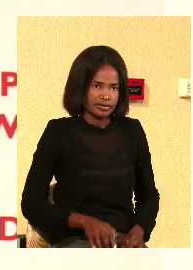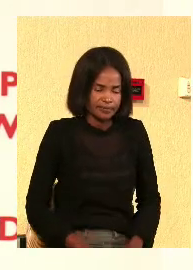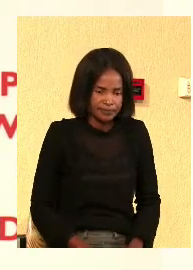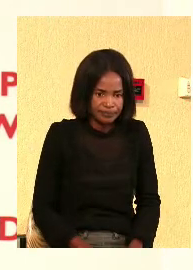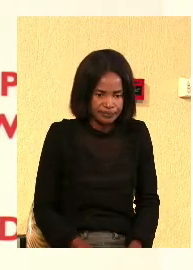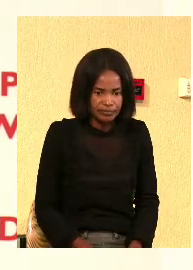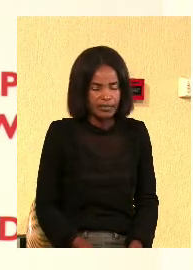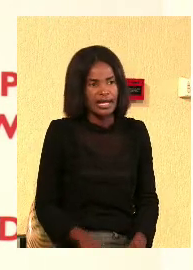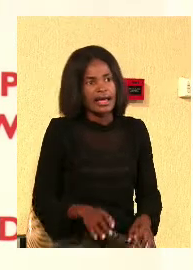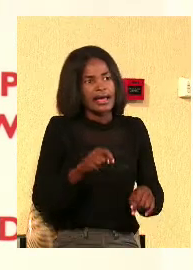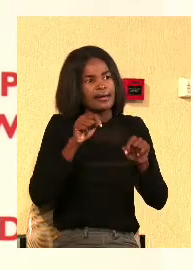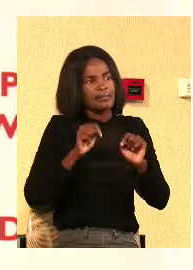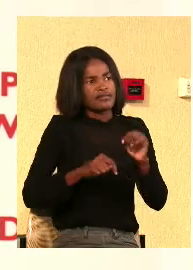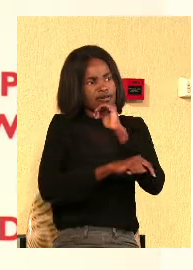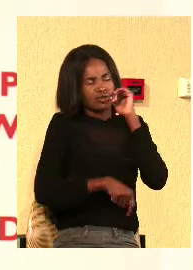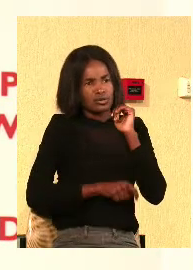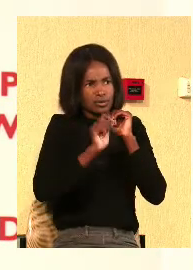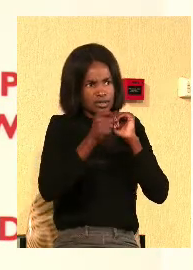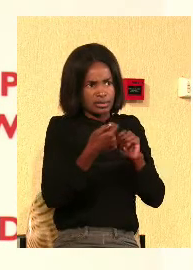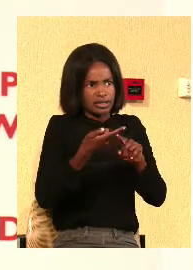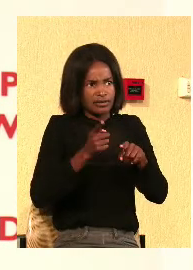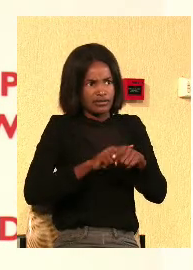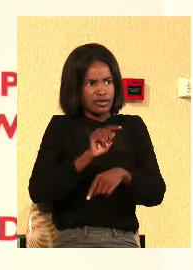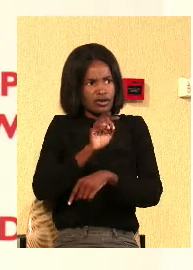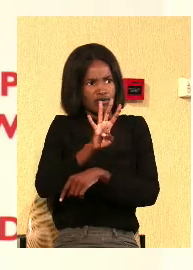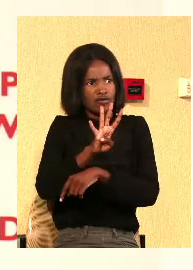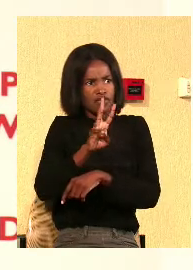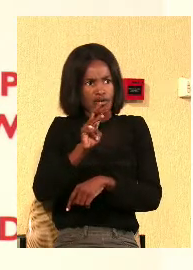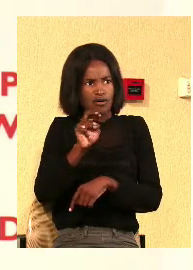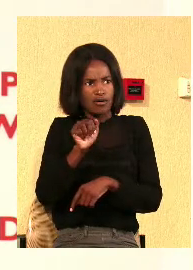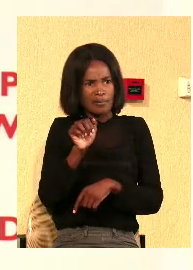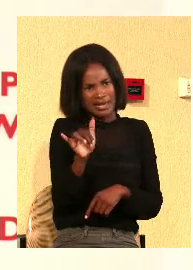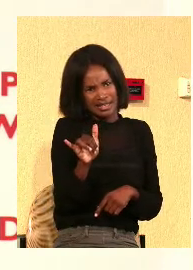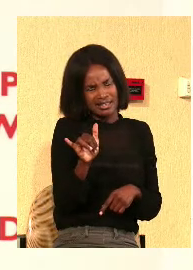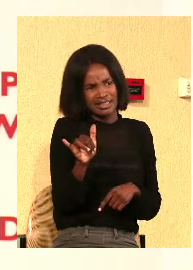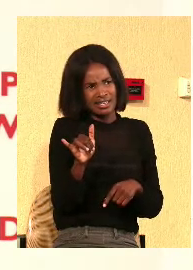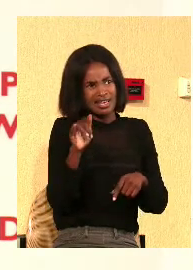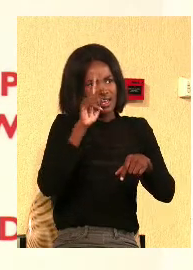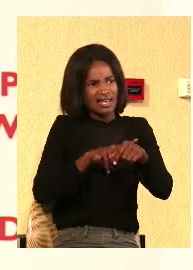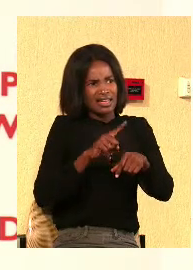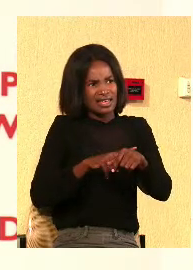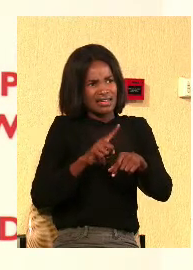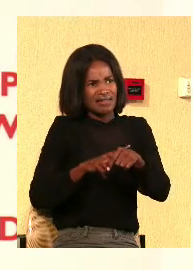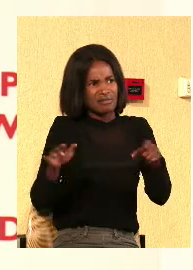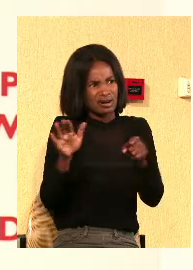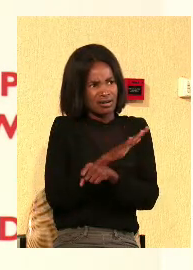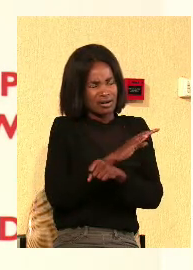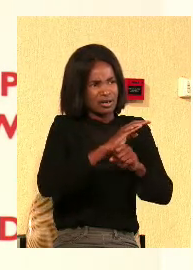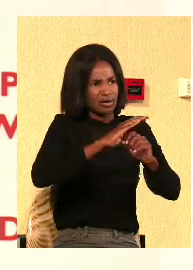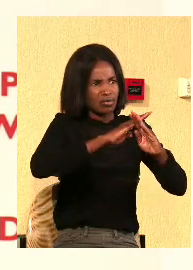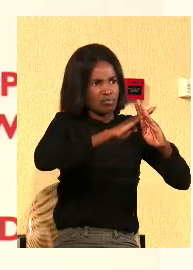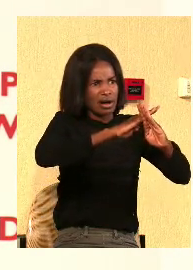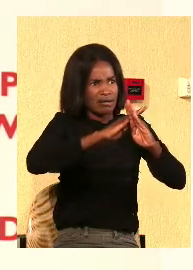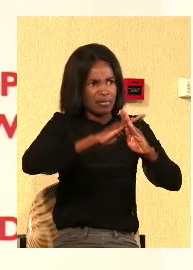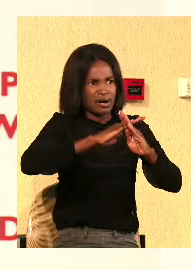2 weeks enough time Sorry? to, whether the 2 weeks, the extended 2 weeks for the lockdown, is enough time to contain the